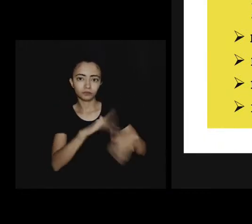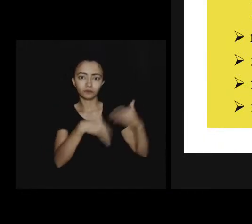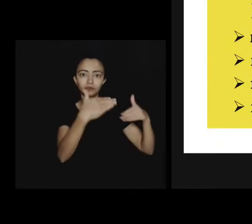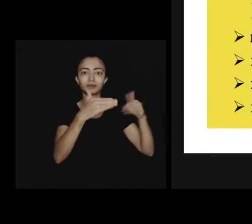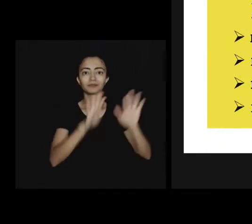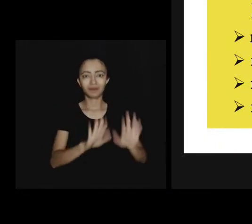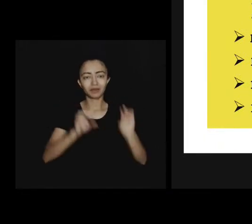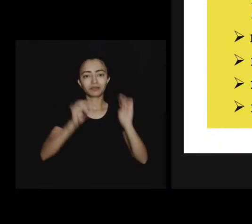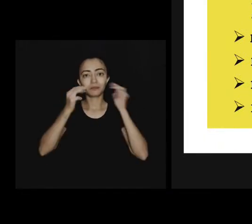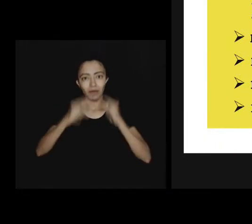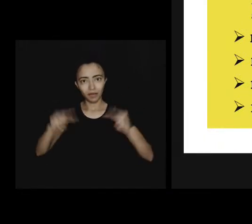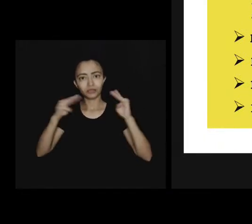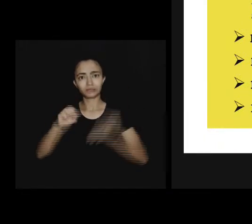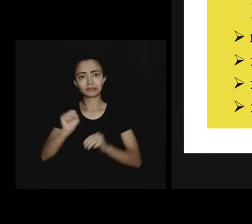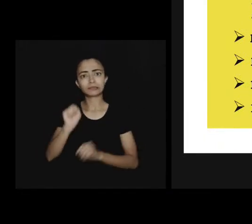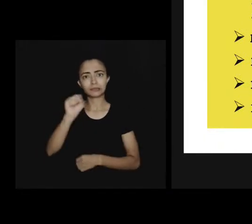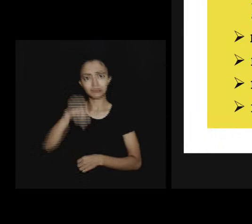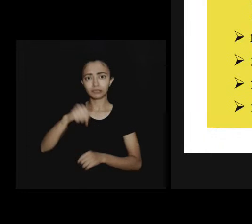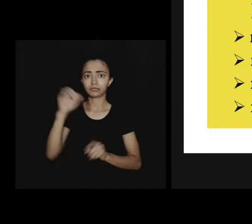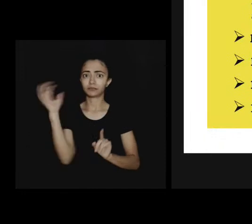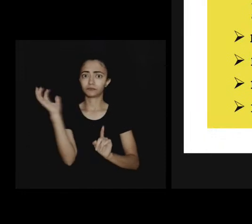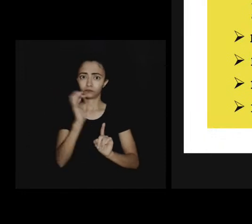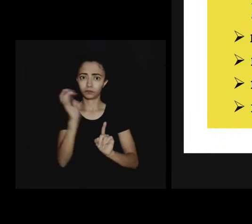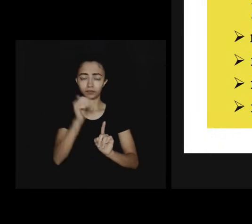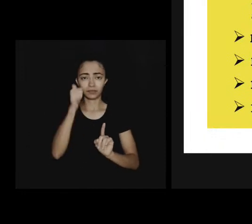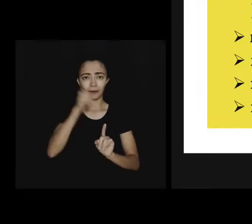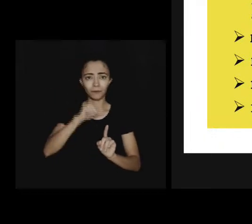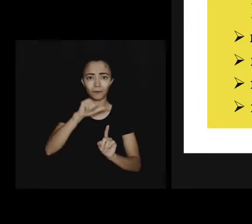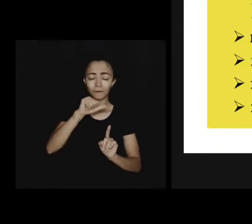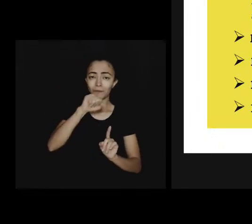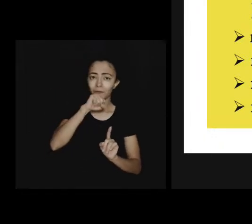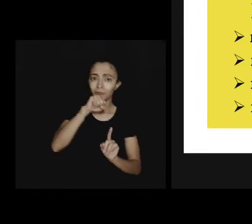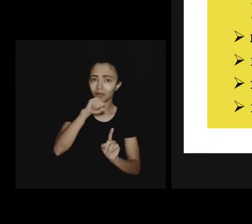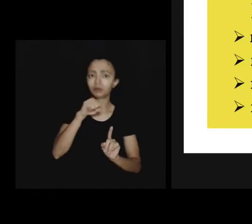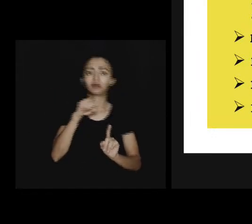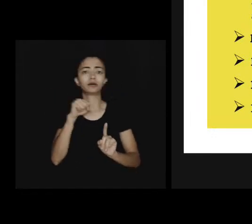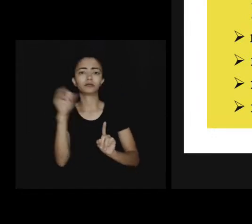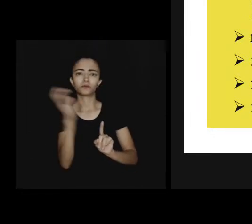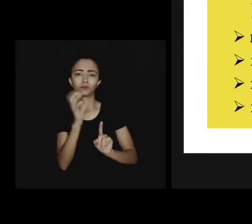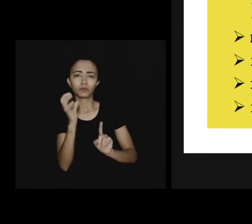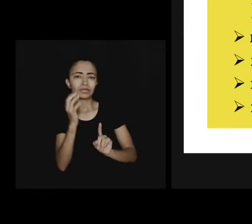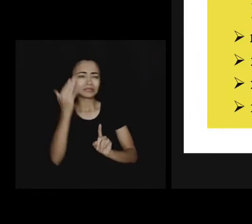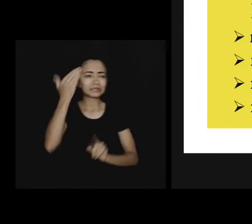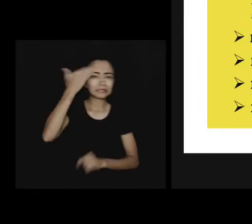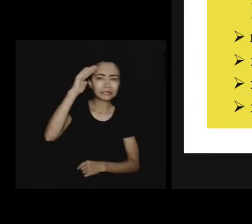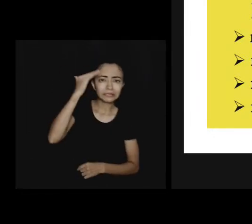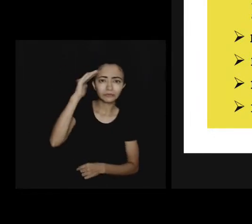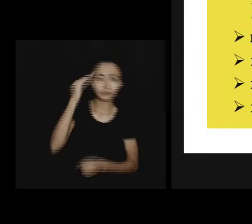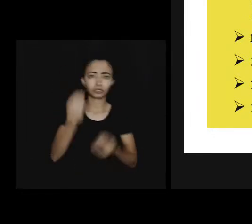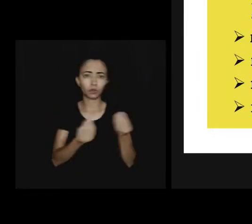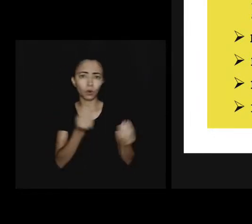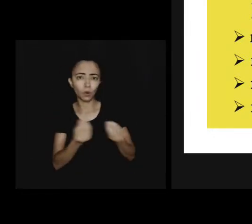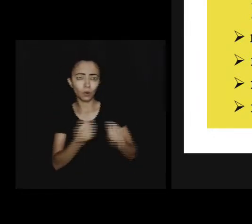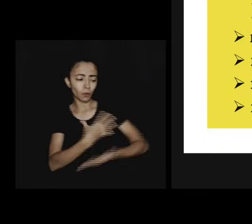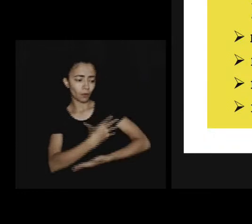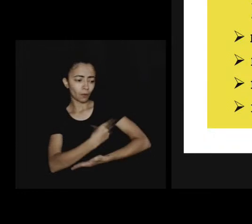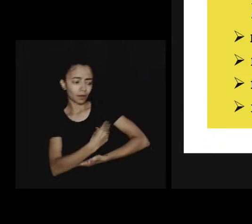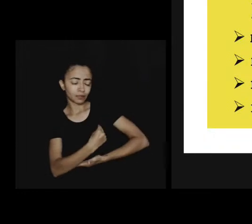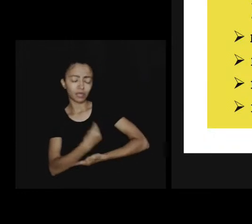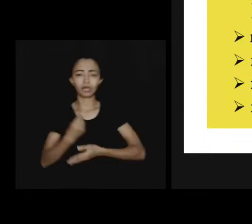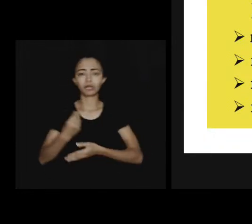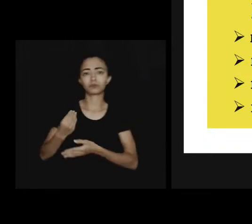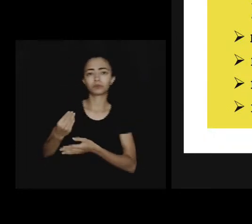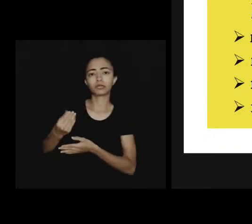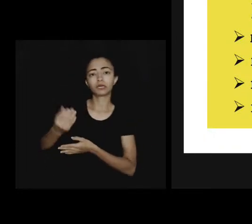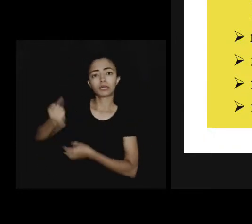understanding of what are the differences between formula and breastfeeding. It sets up an equivalency as a false equivalency. It talks about